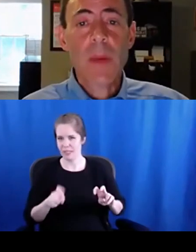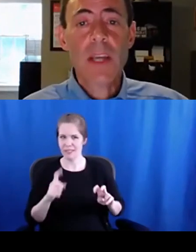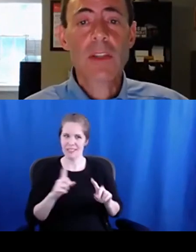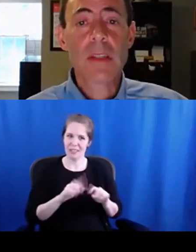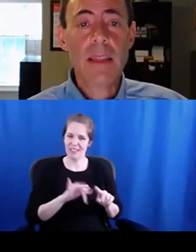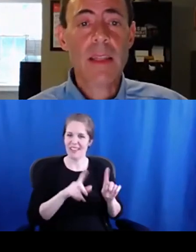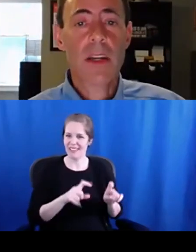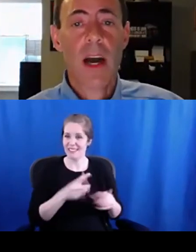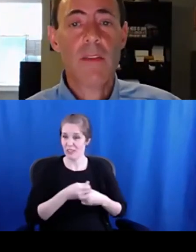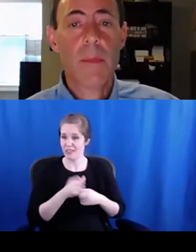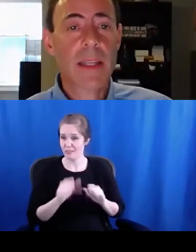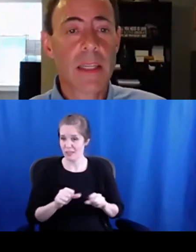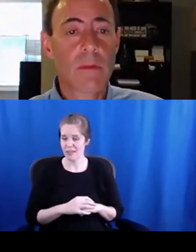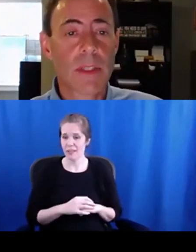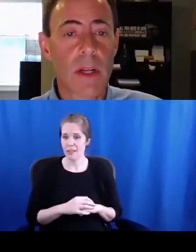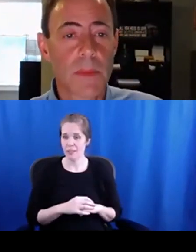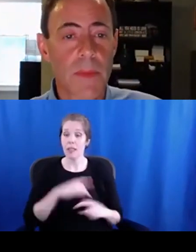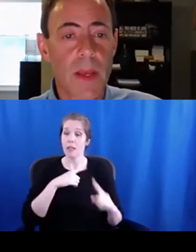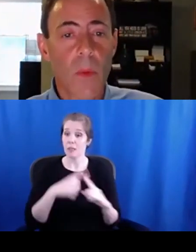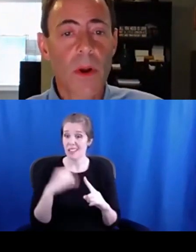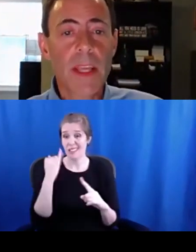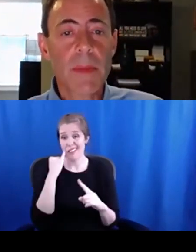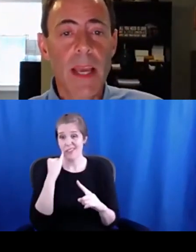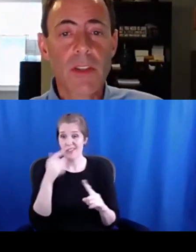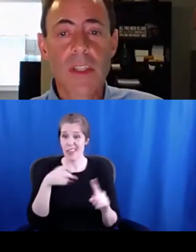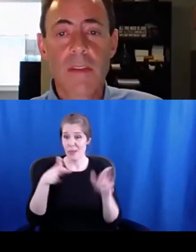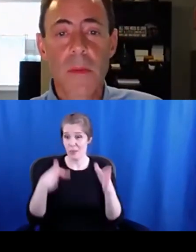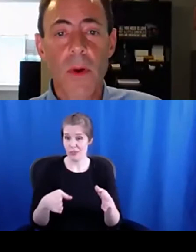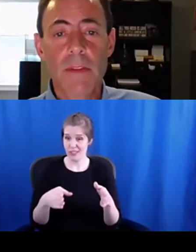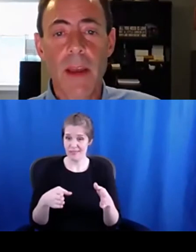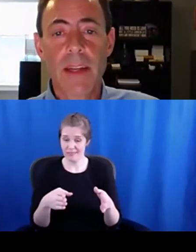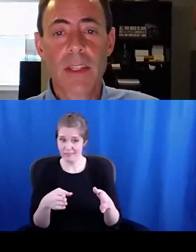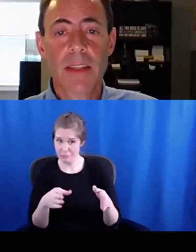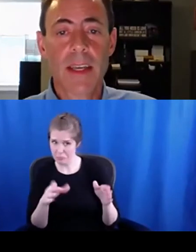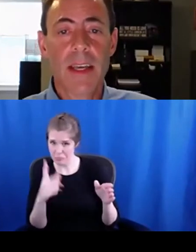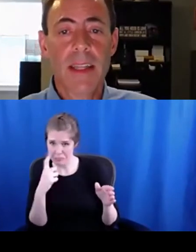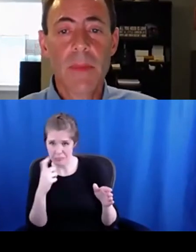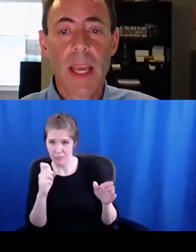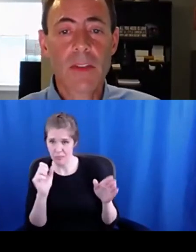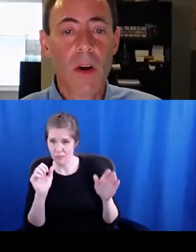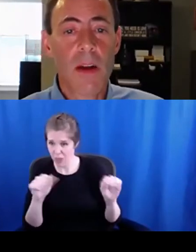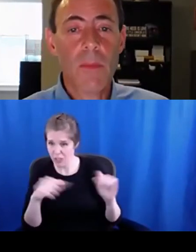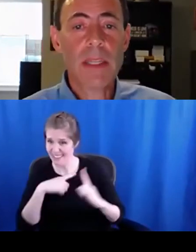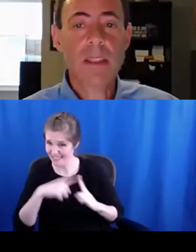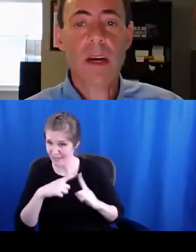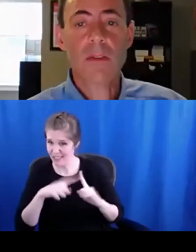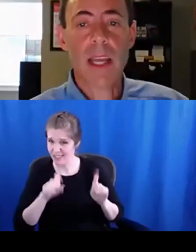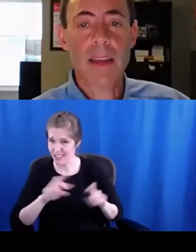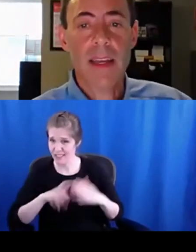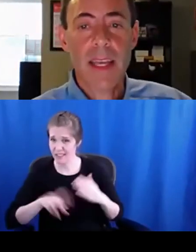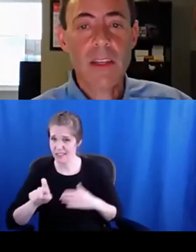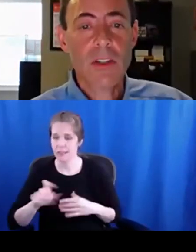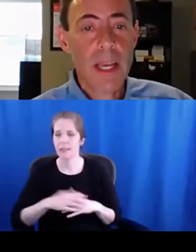each patient's likelihood of a positive result. What are the implications for point of care antigen testing? The implications are that we need to